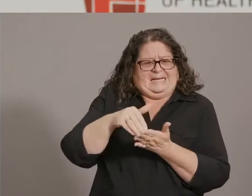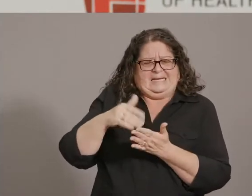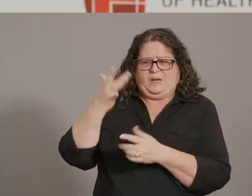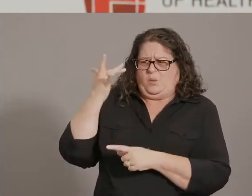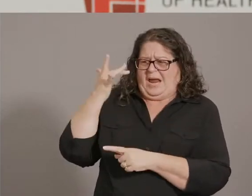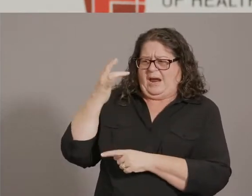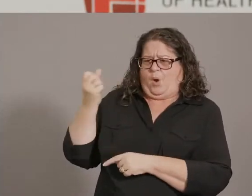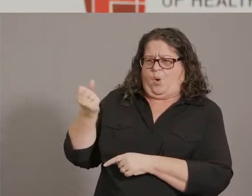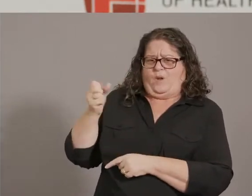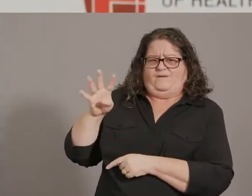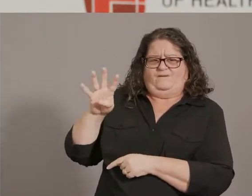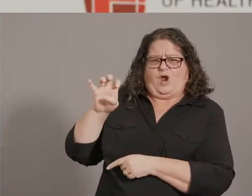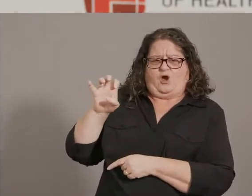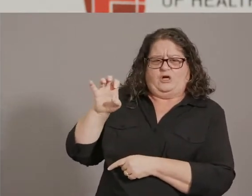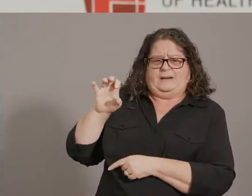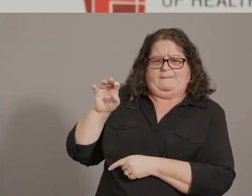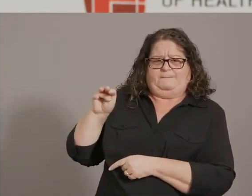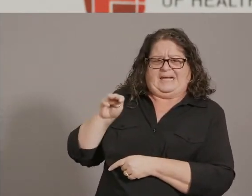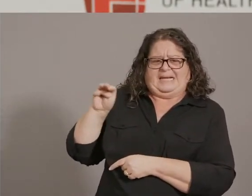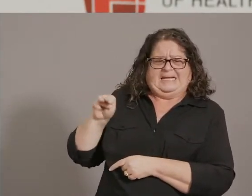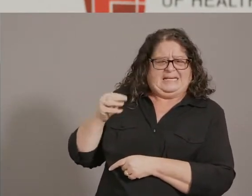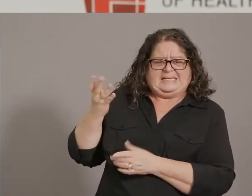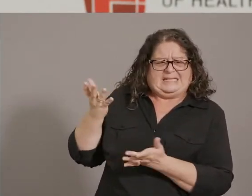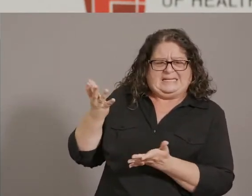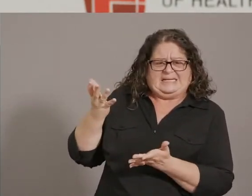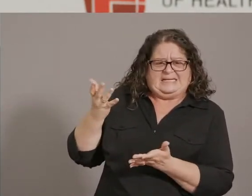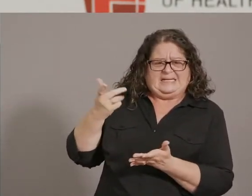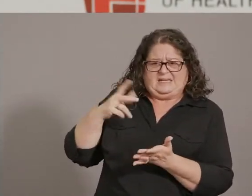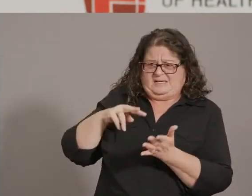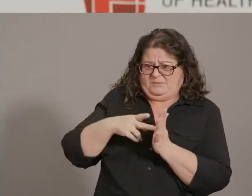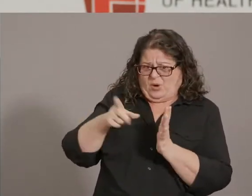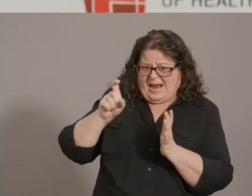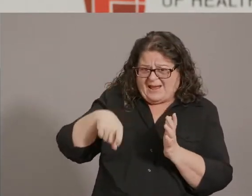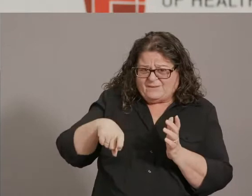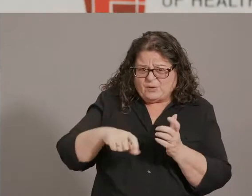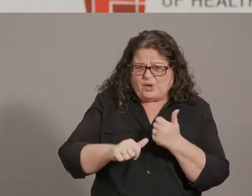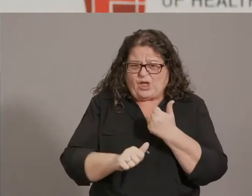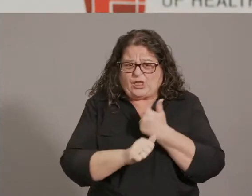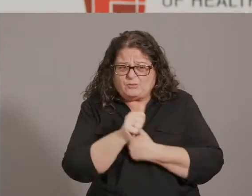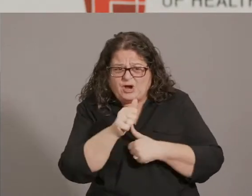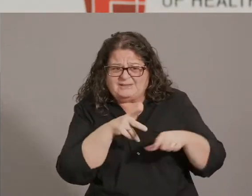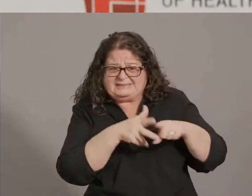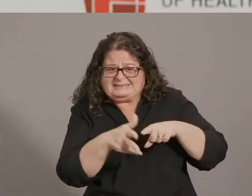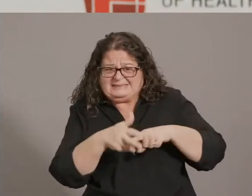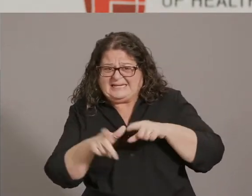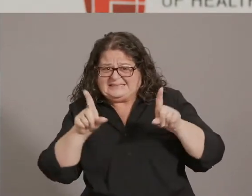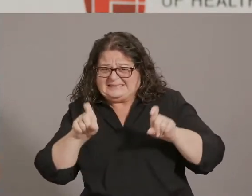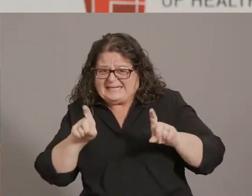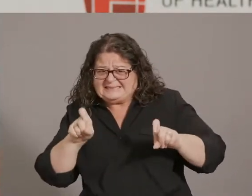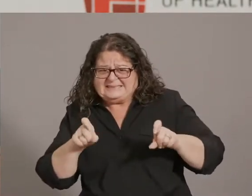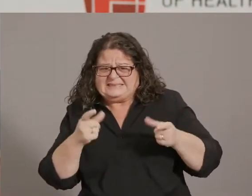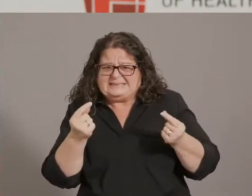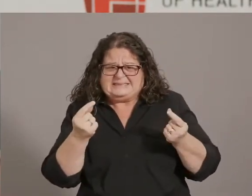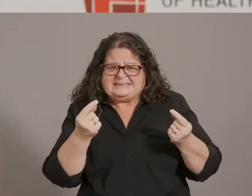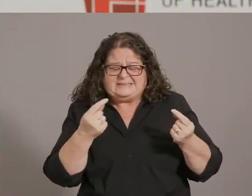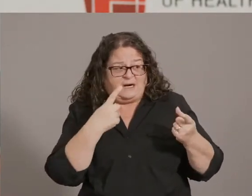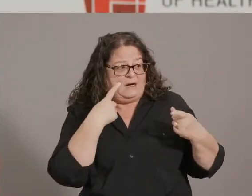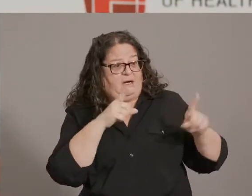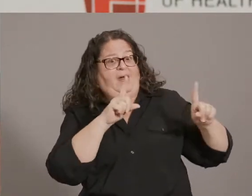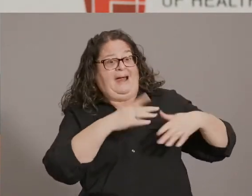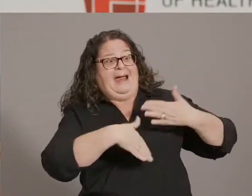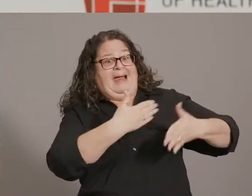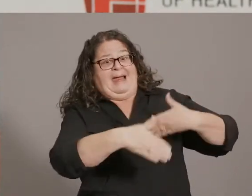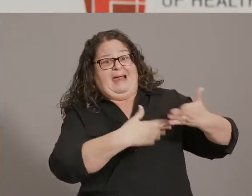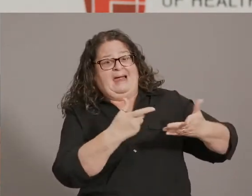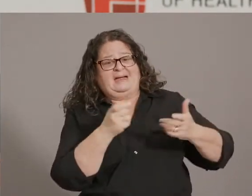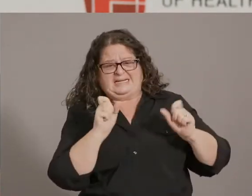testing to finally get some action? Oh goodness. You know, we've been working on getting budgets.